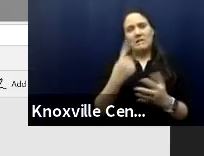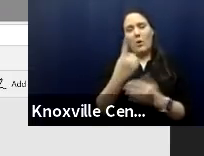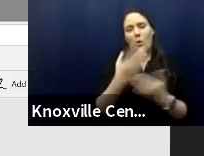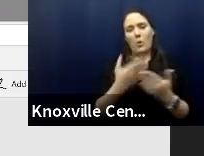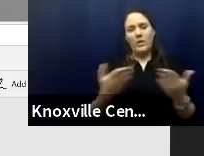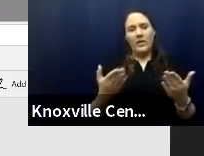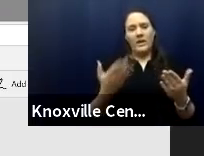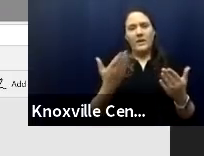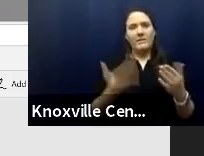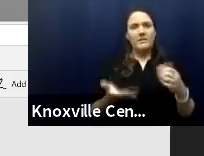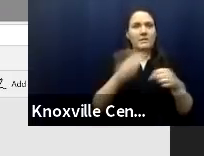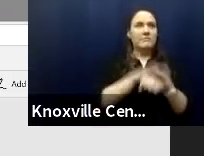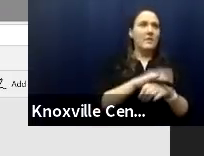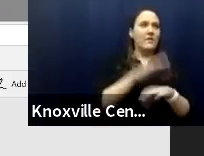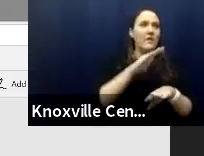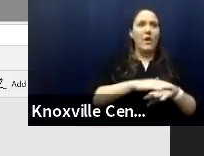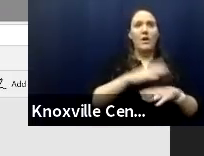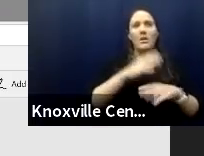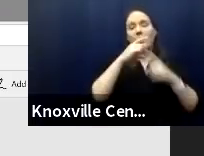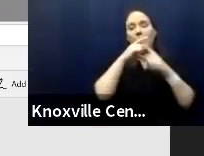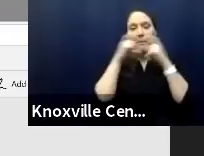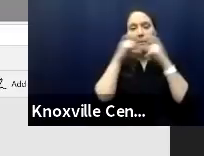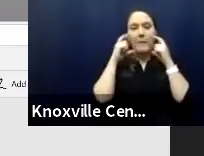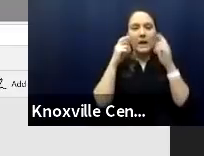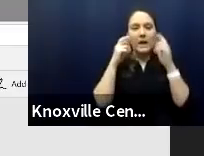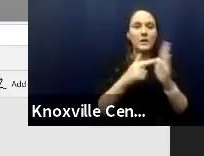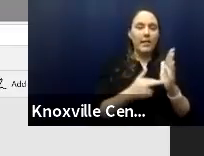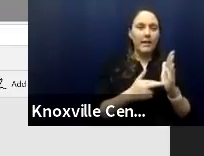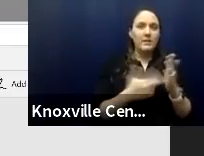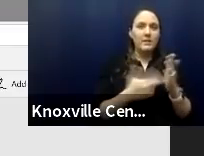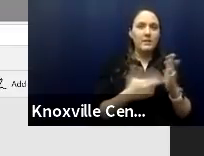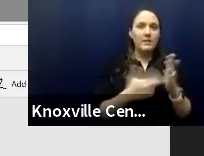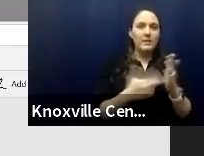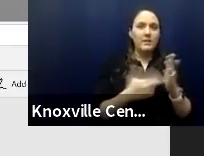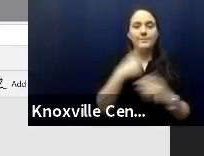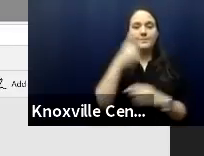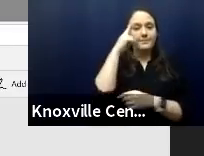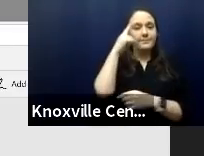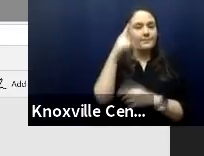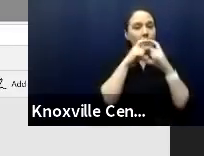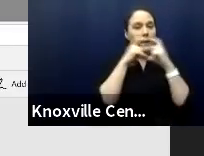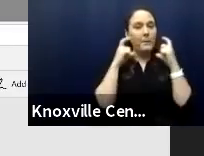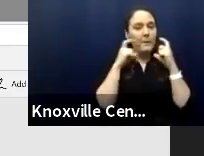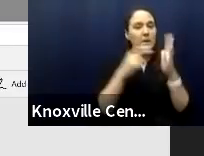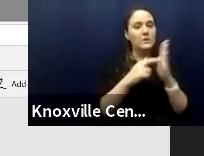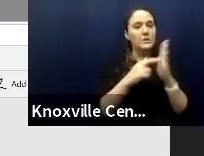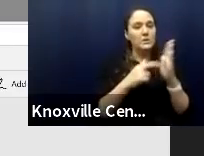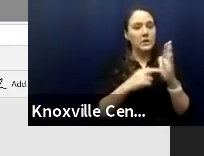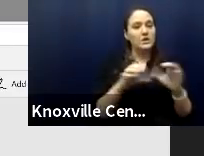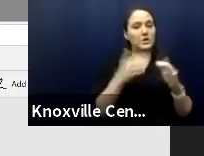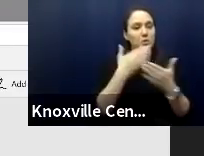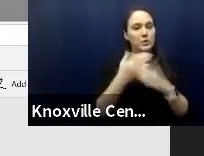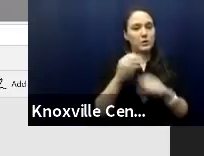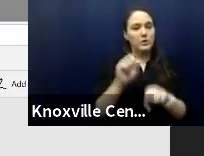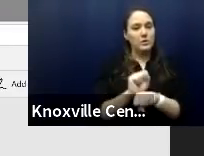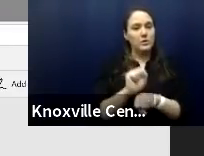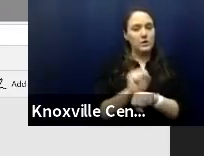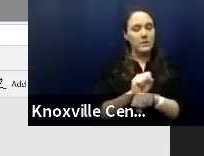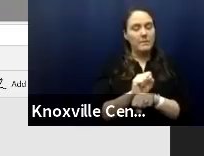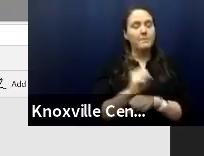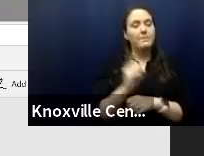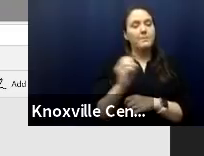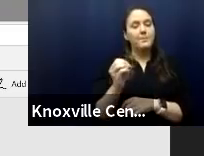of our mask regulation? I think the mask regulation is doing a good job.